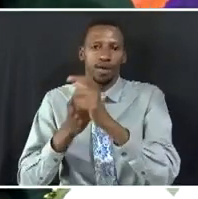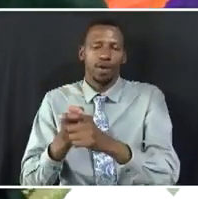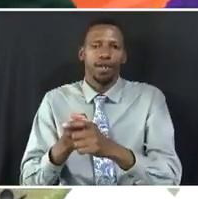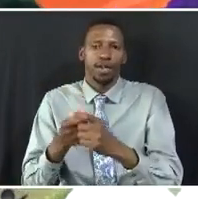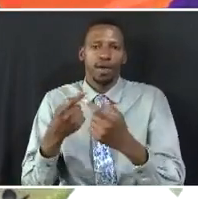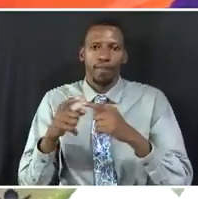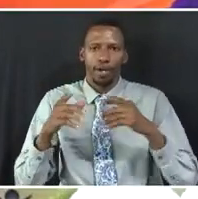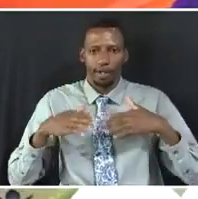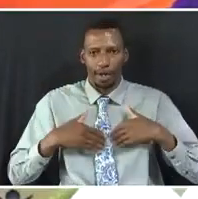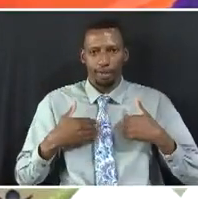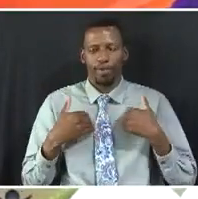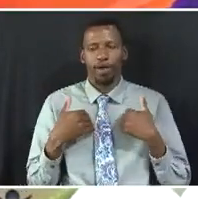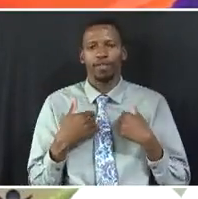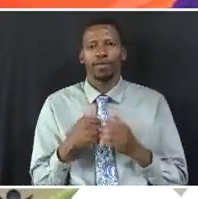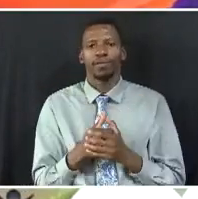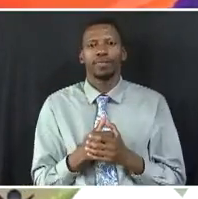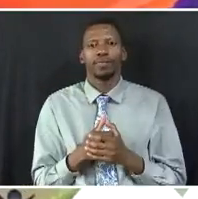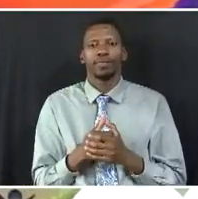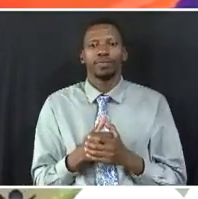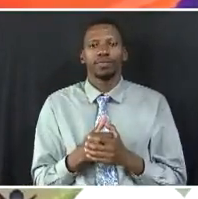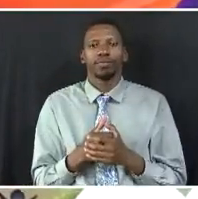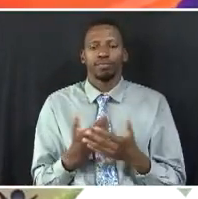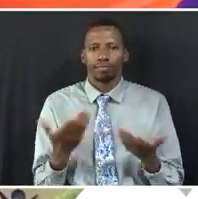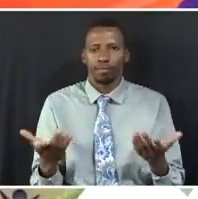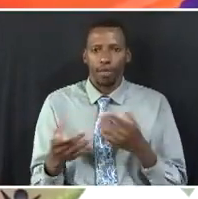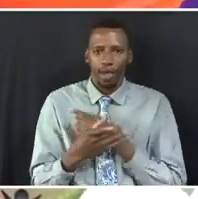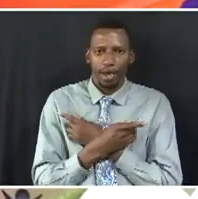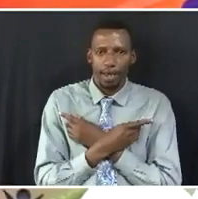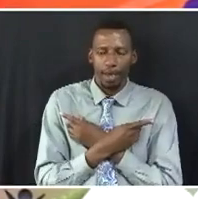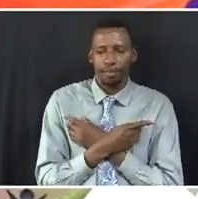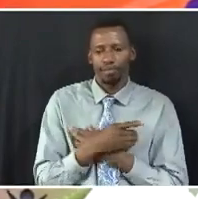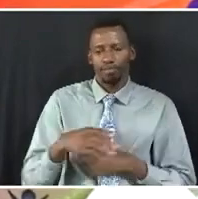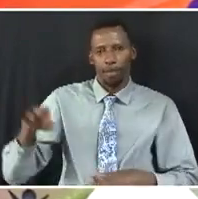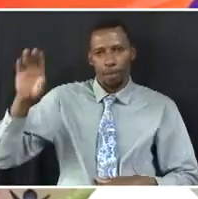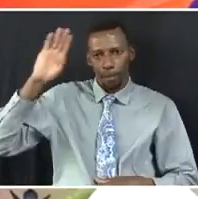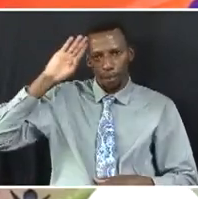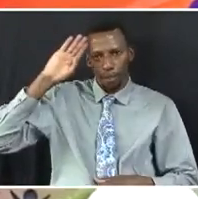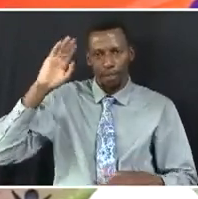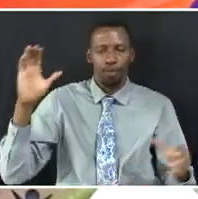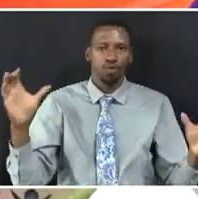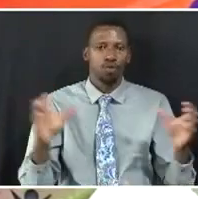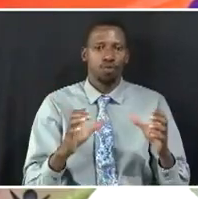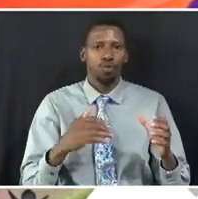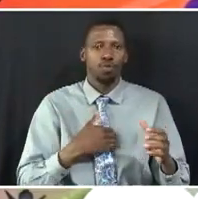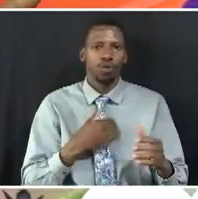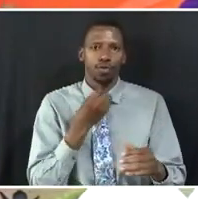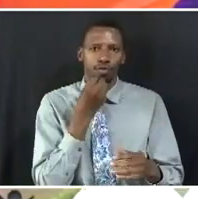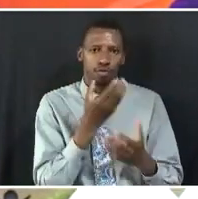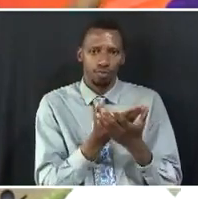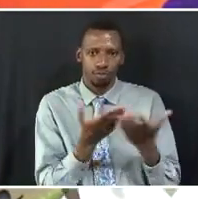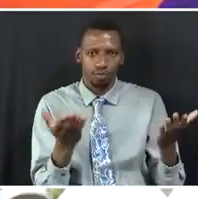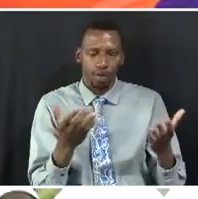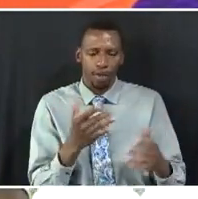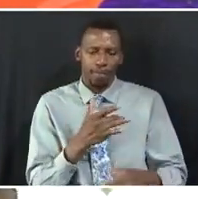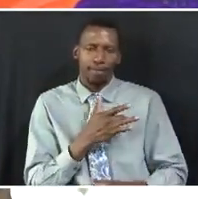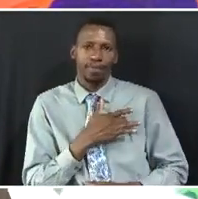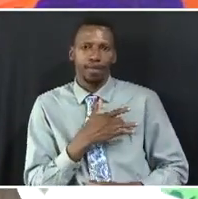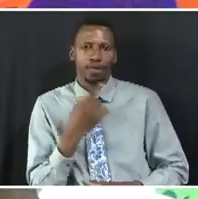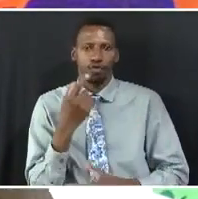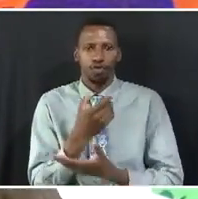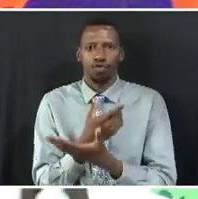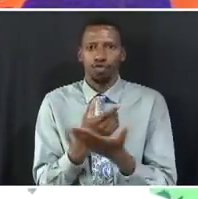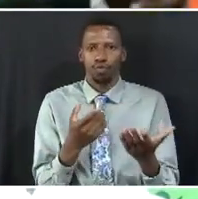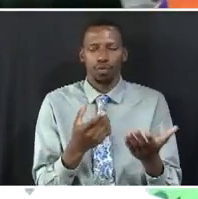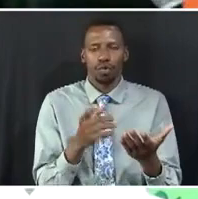happy. And so, my dear Pathfinders, I want to let you know that I've got a soft spot for you.